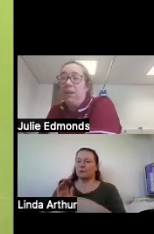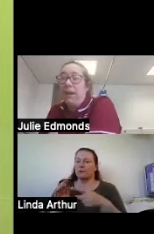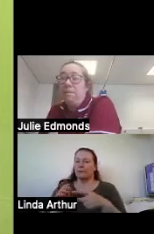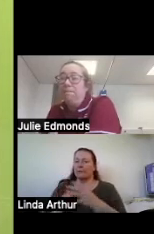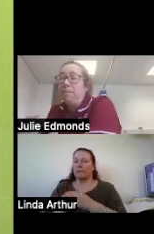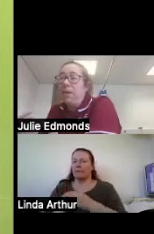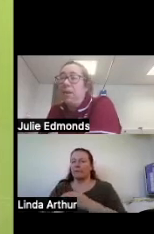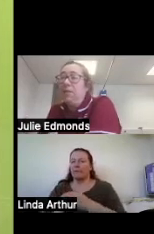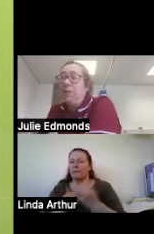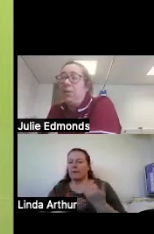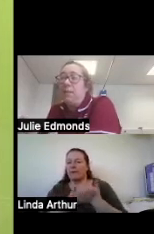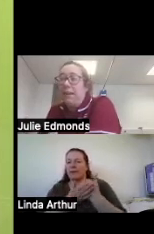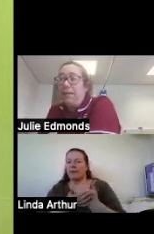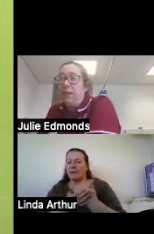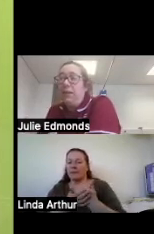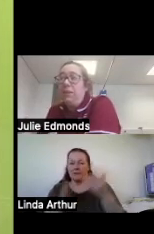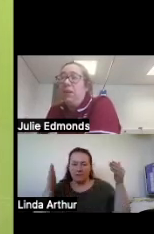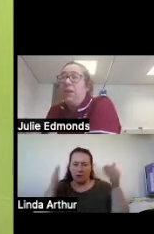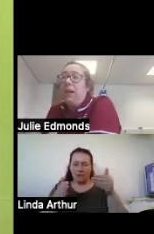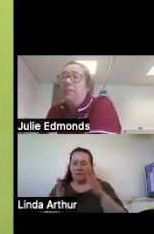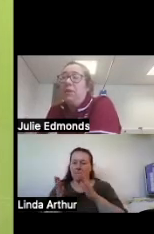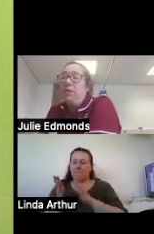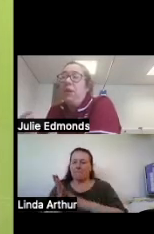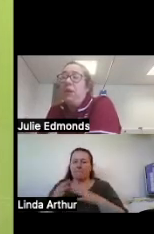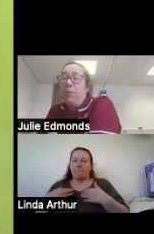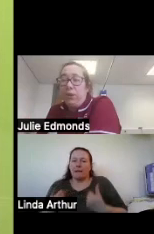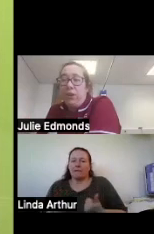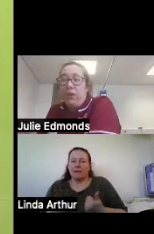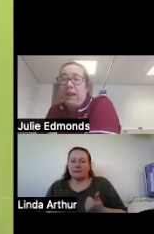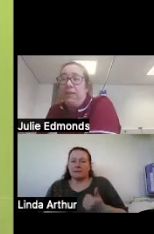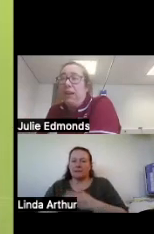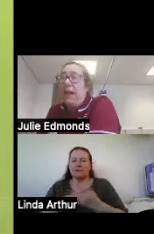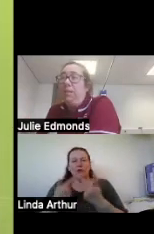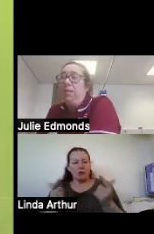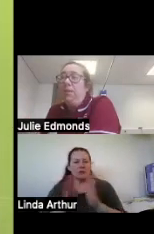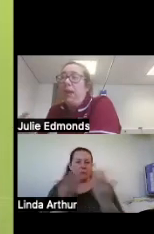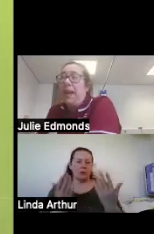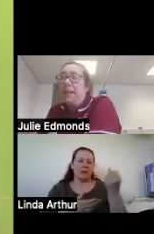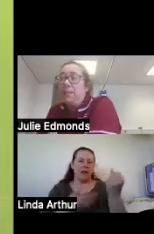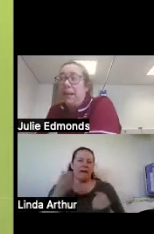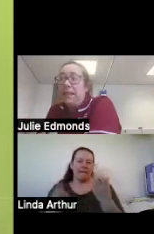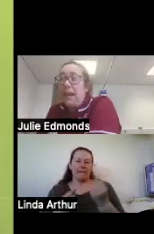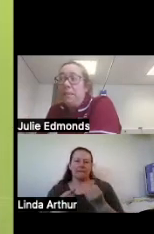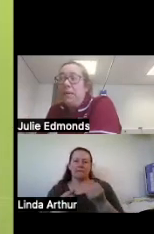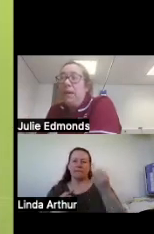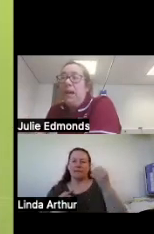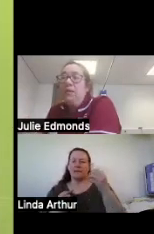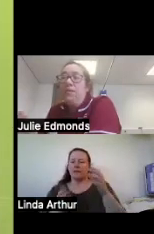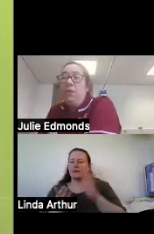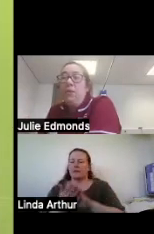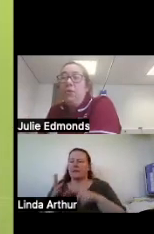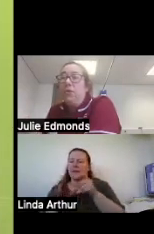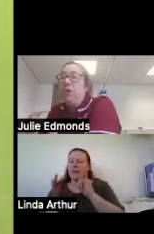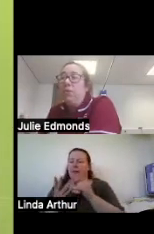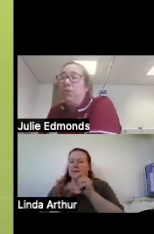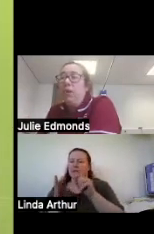help focus on mindfulness. So you've got a lot of books out there that will help. You've got Headspace app, and you've